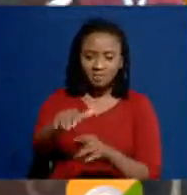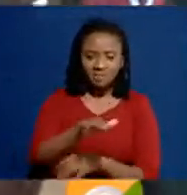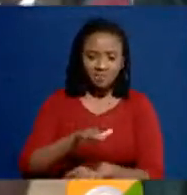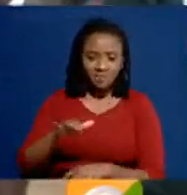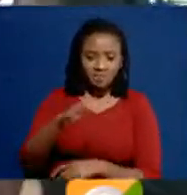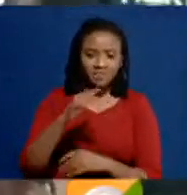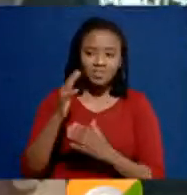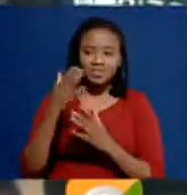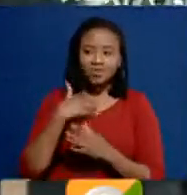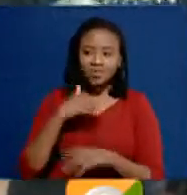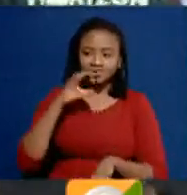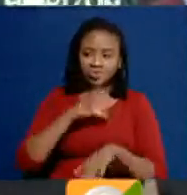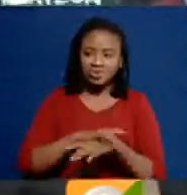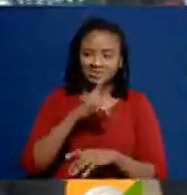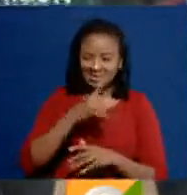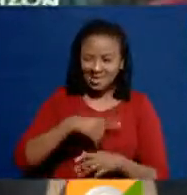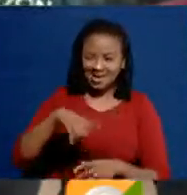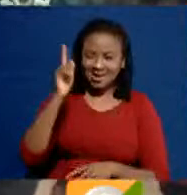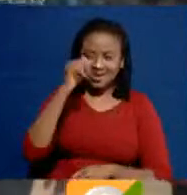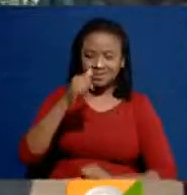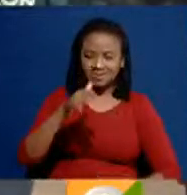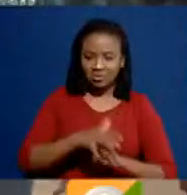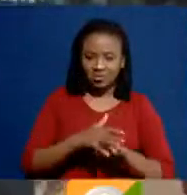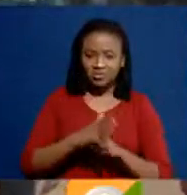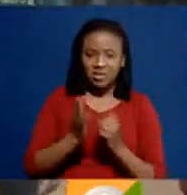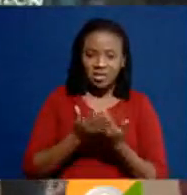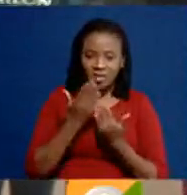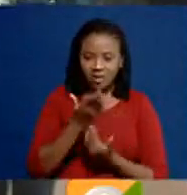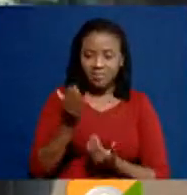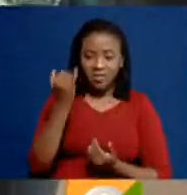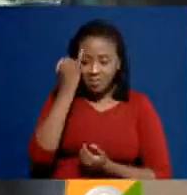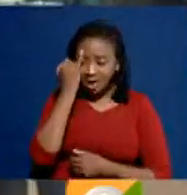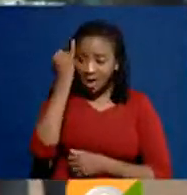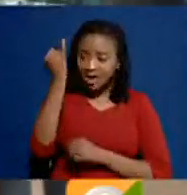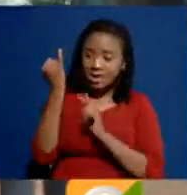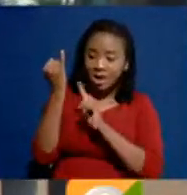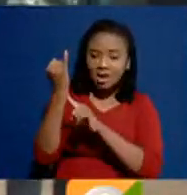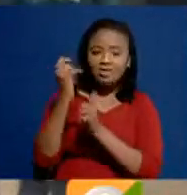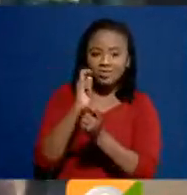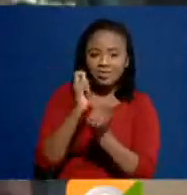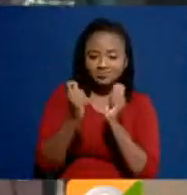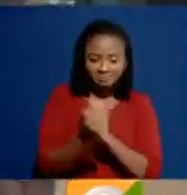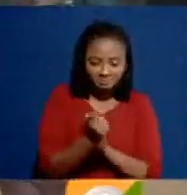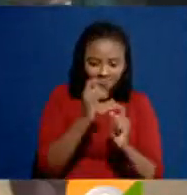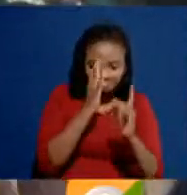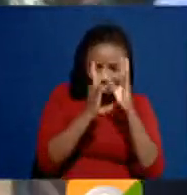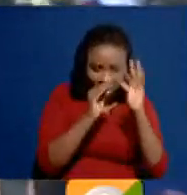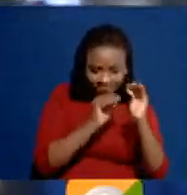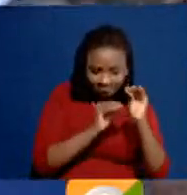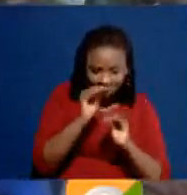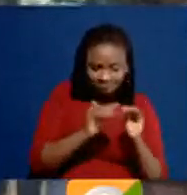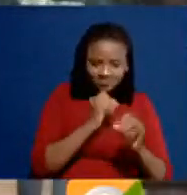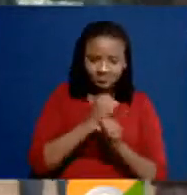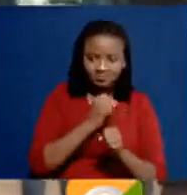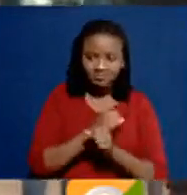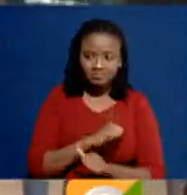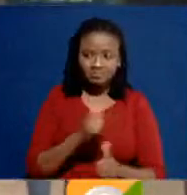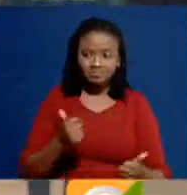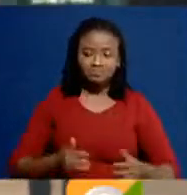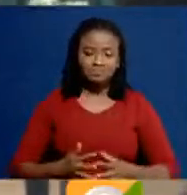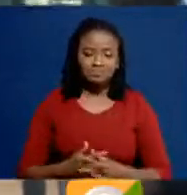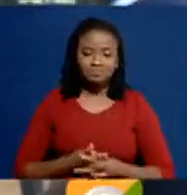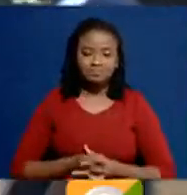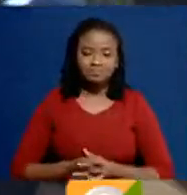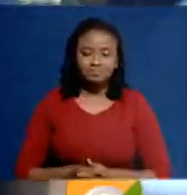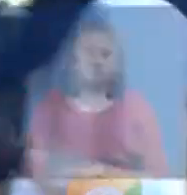receive the right kind of support that will enable them to turn their ideas into innovations. Dennis Otieno,